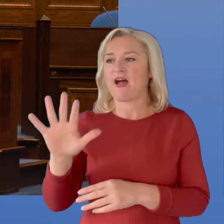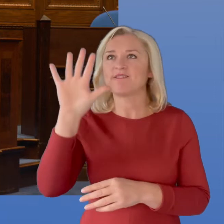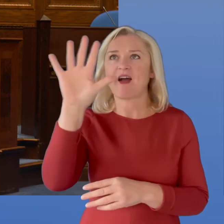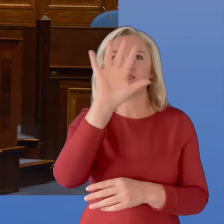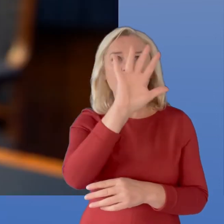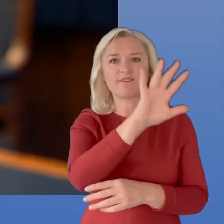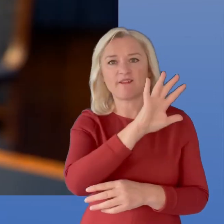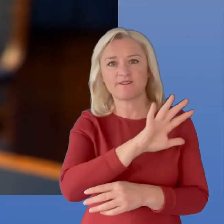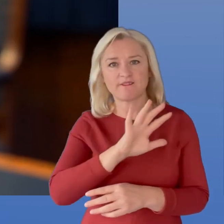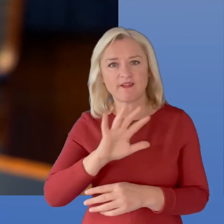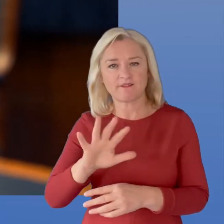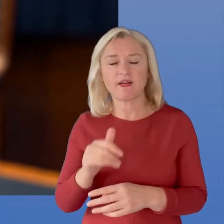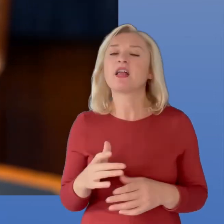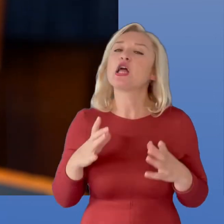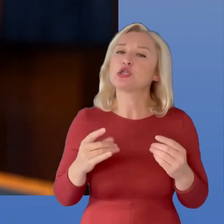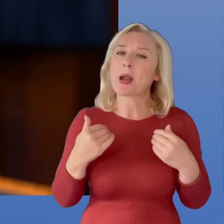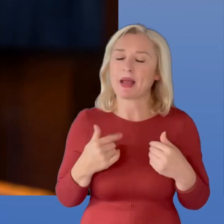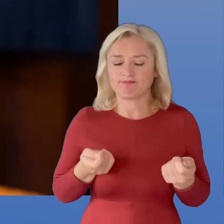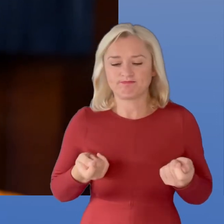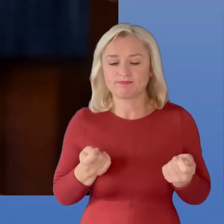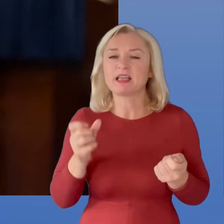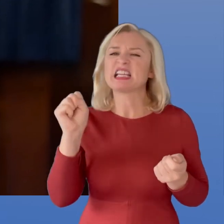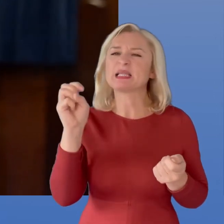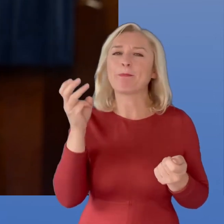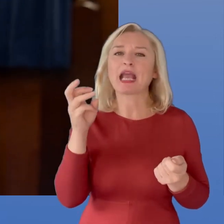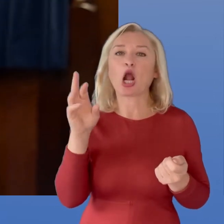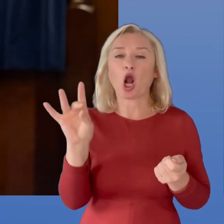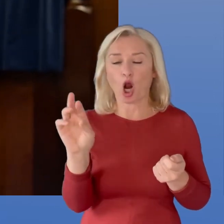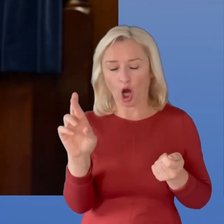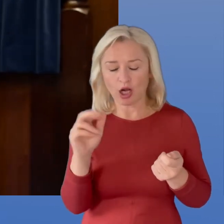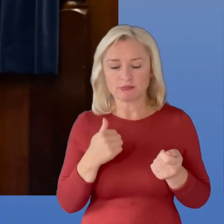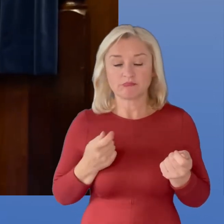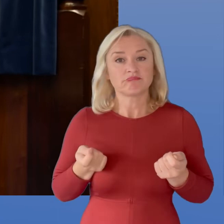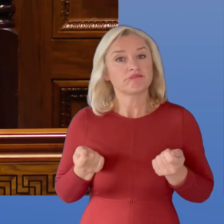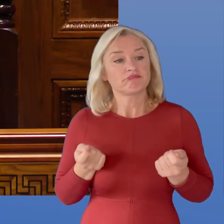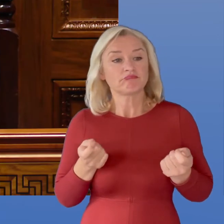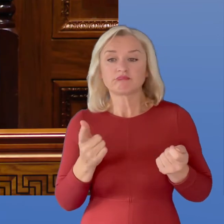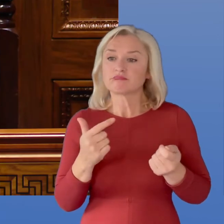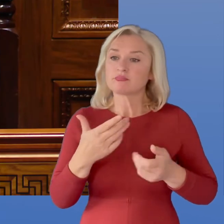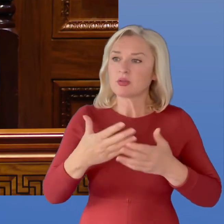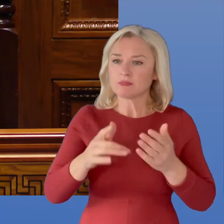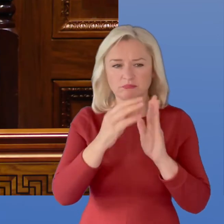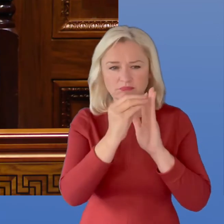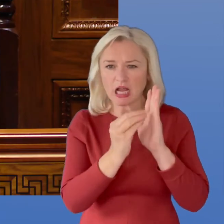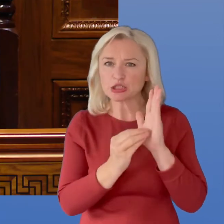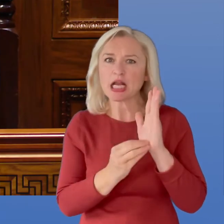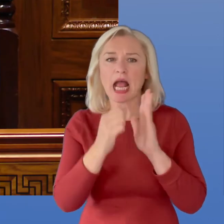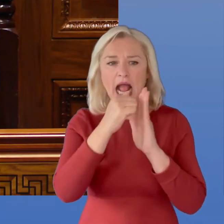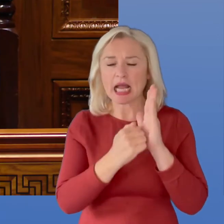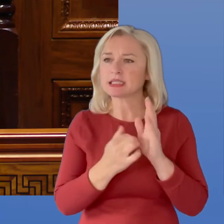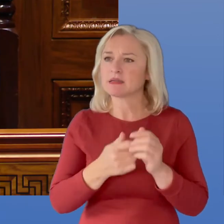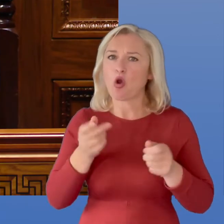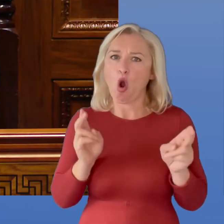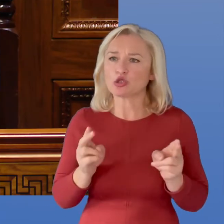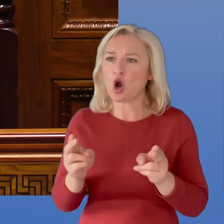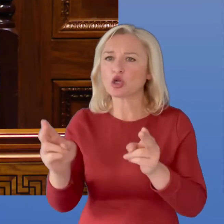other legislatures, he is responsible for determining the business to be discussed, to keep order, and to ensure that Assembly debates run